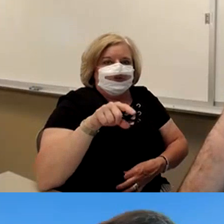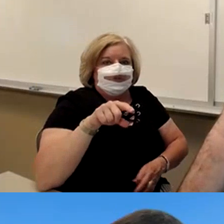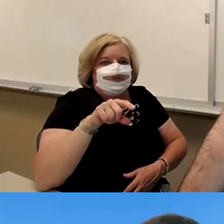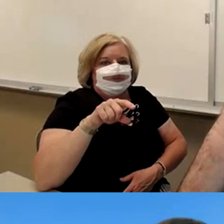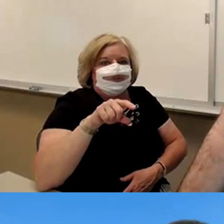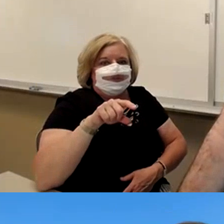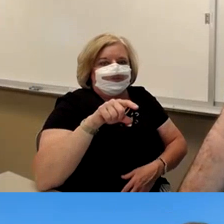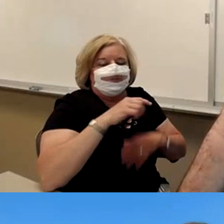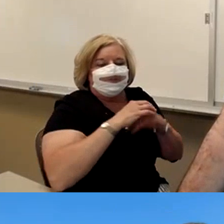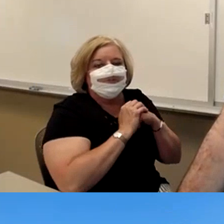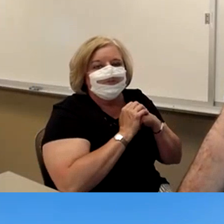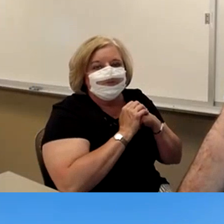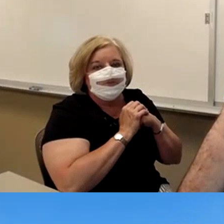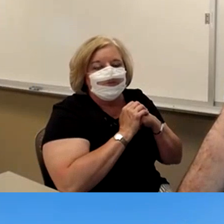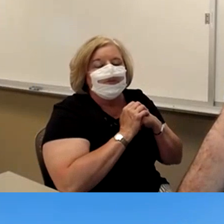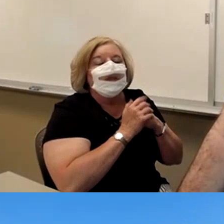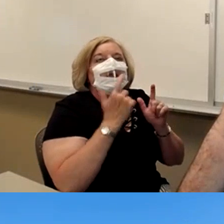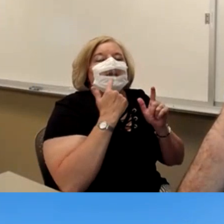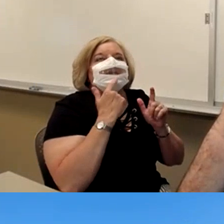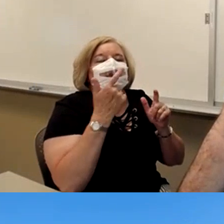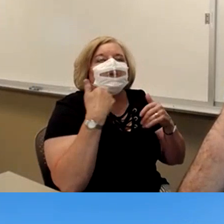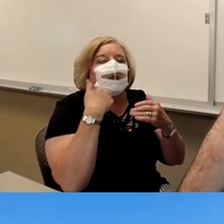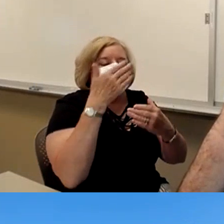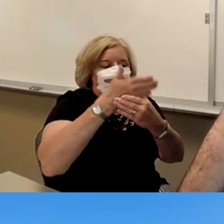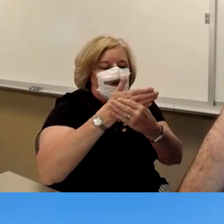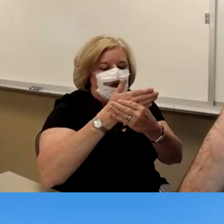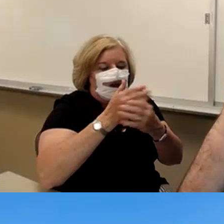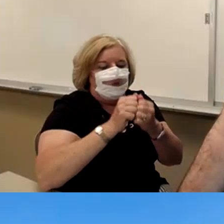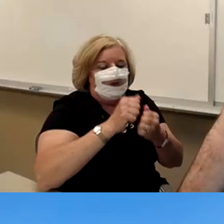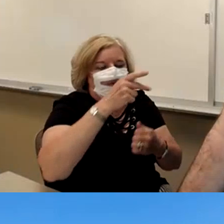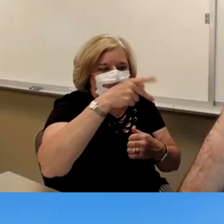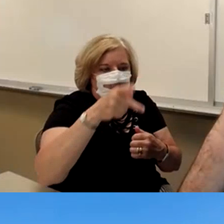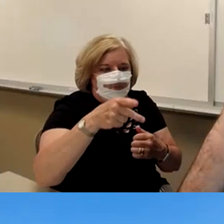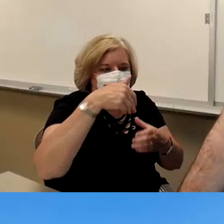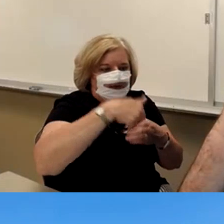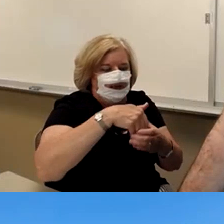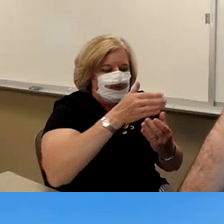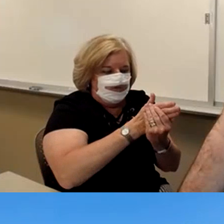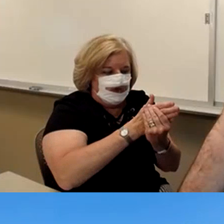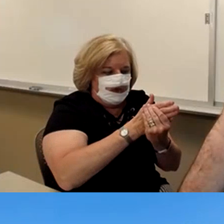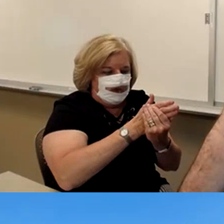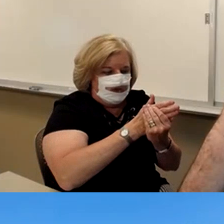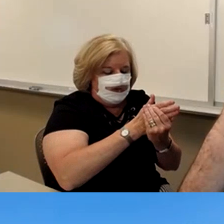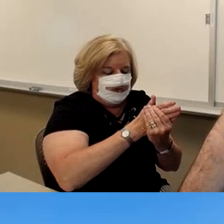So let's say that you have a file, like you've got your PowerPoint in the files section.